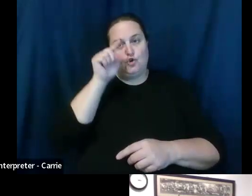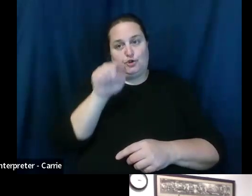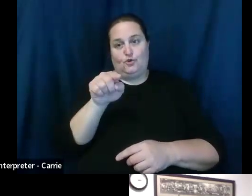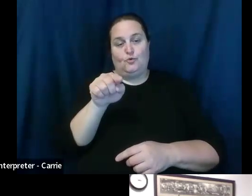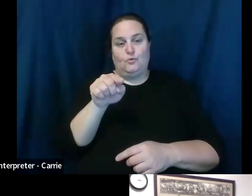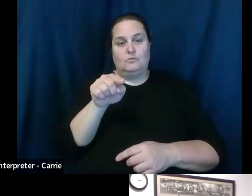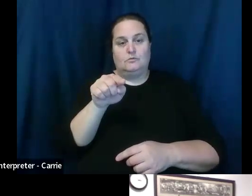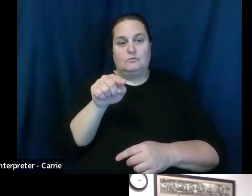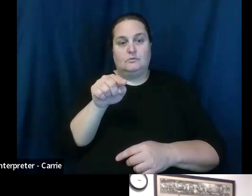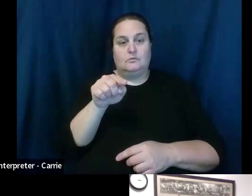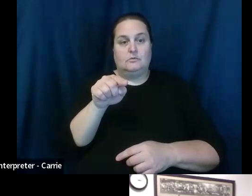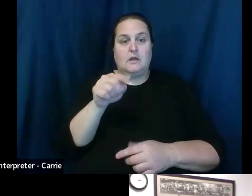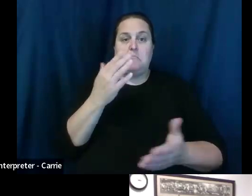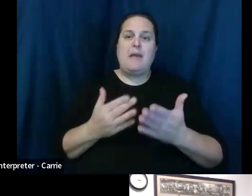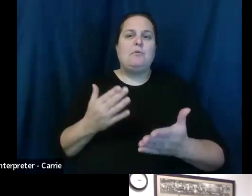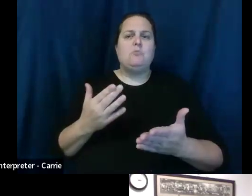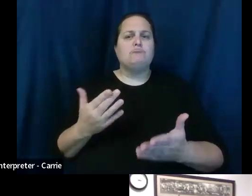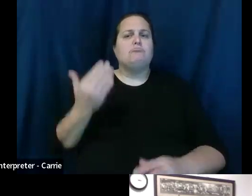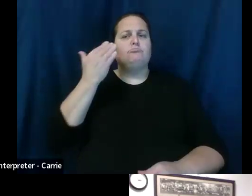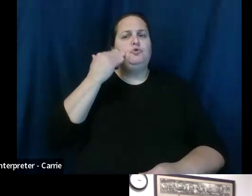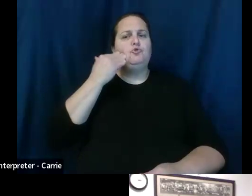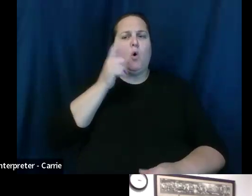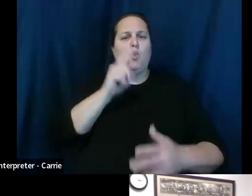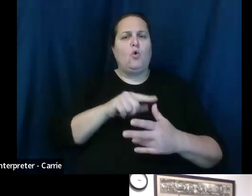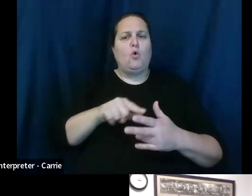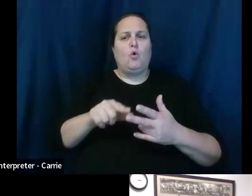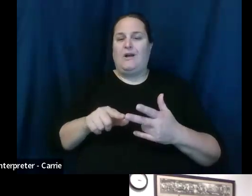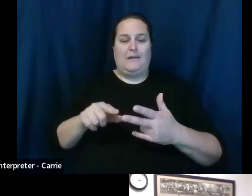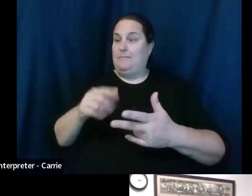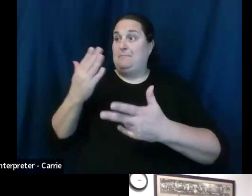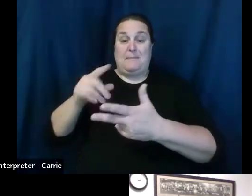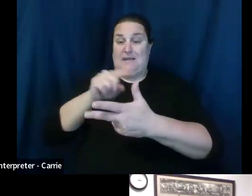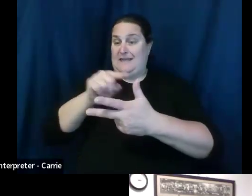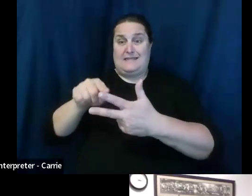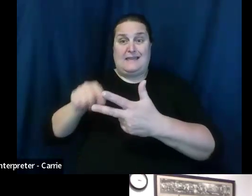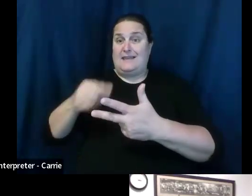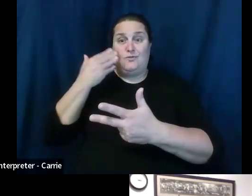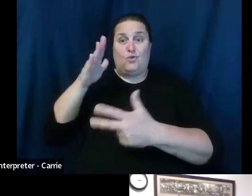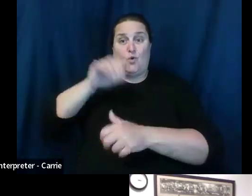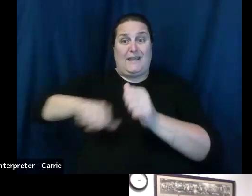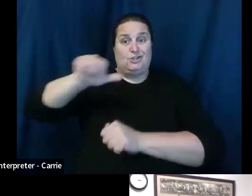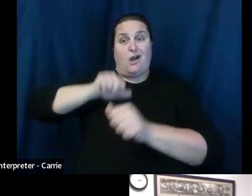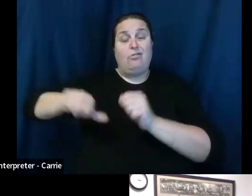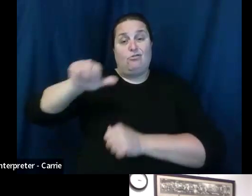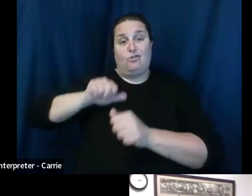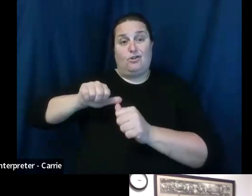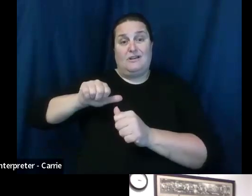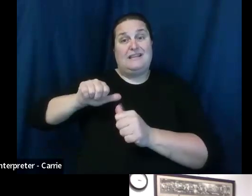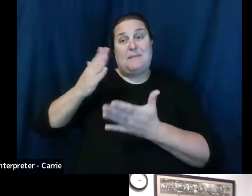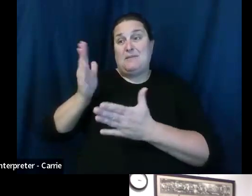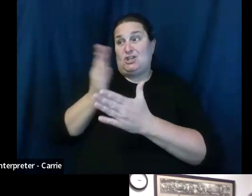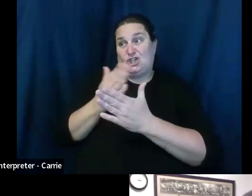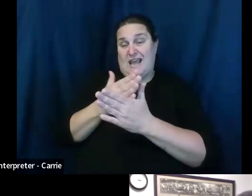All of these people may be obvious to you, but if they don't know each other, it may be beneficial to have that contact information just in